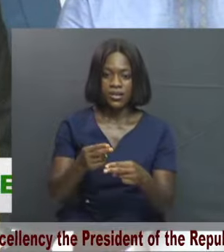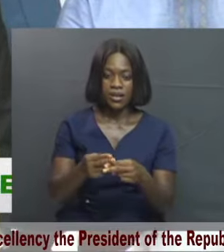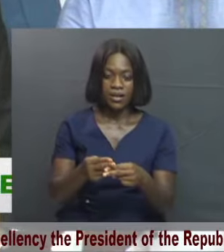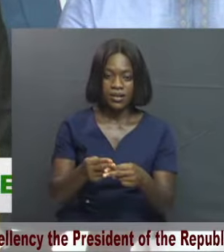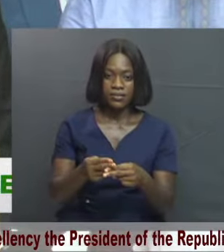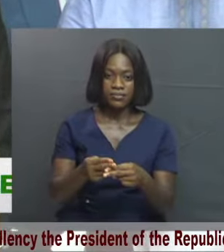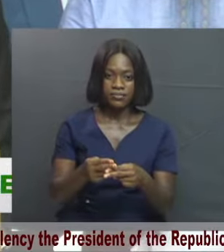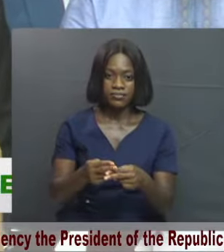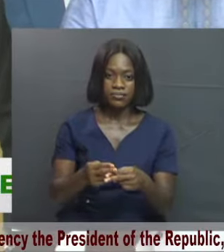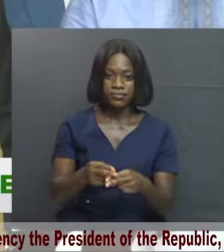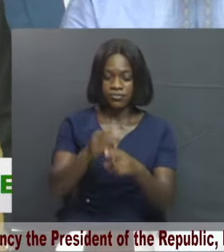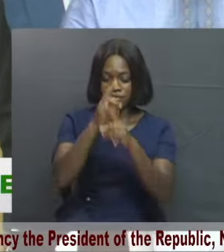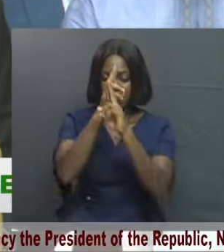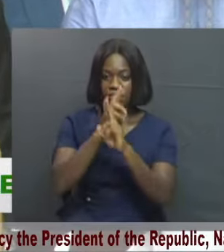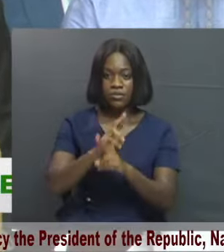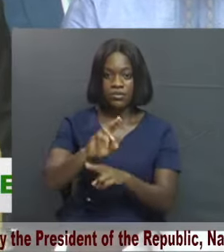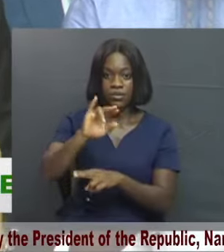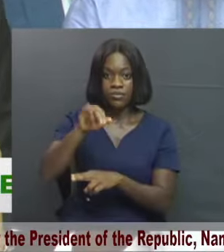honorable